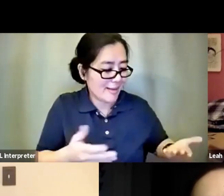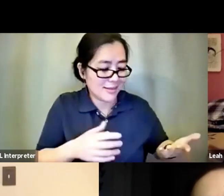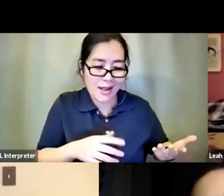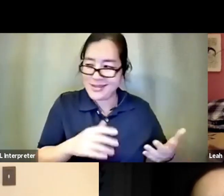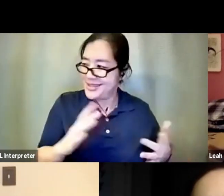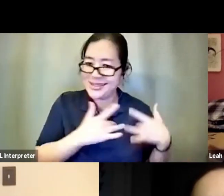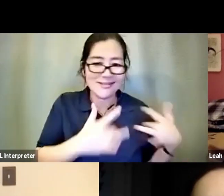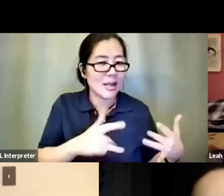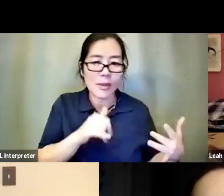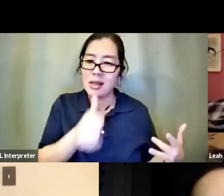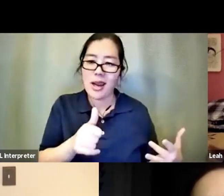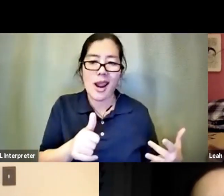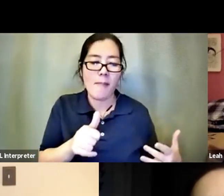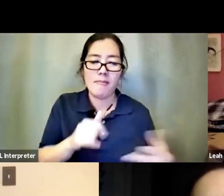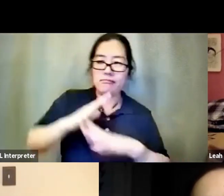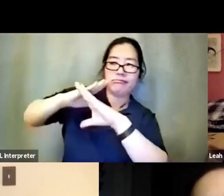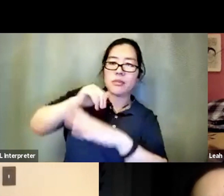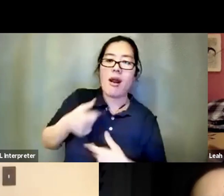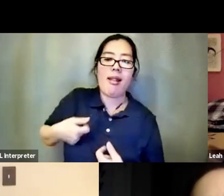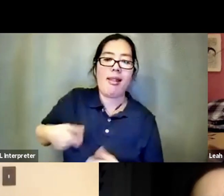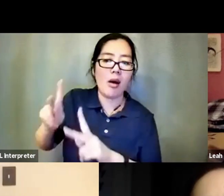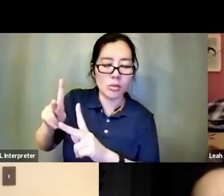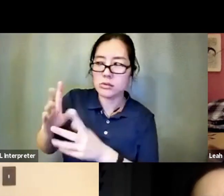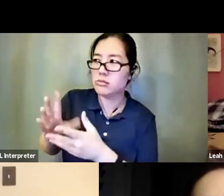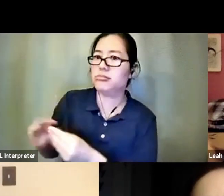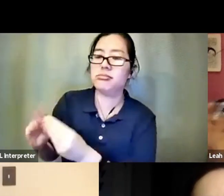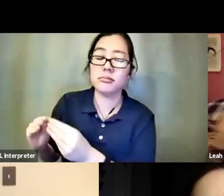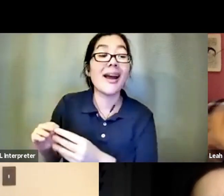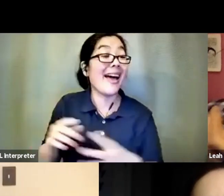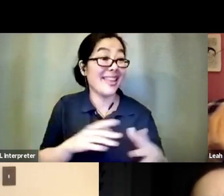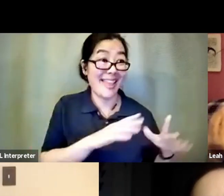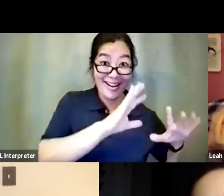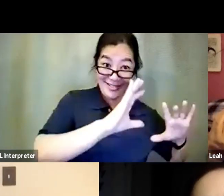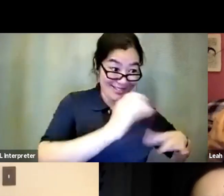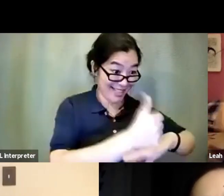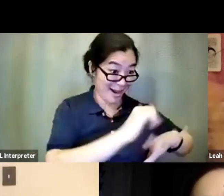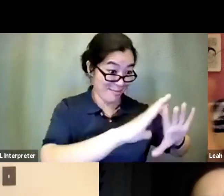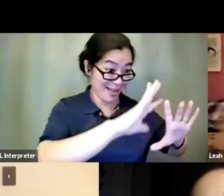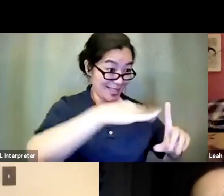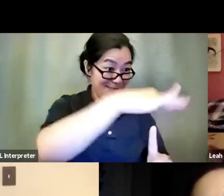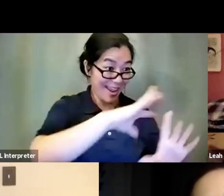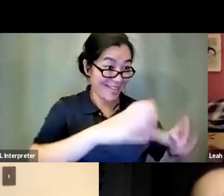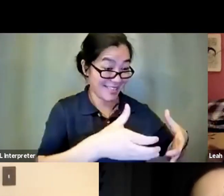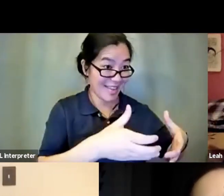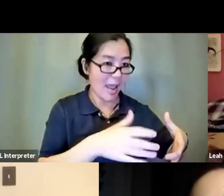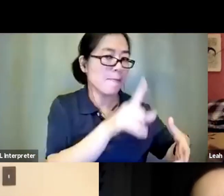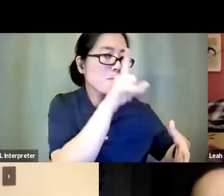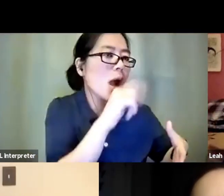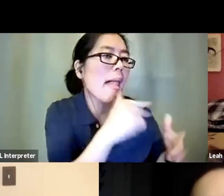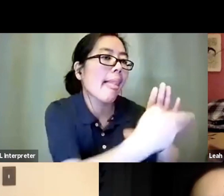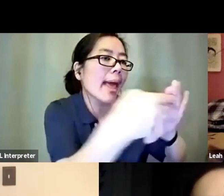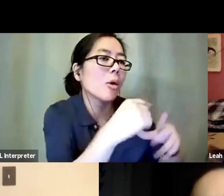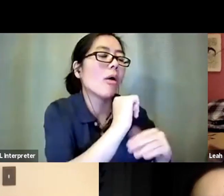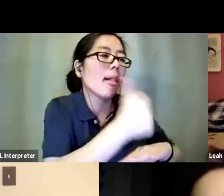the moment, white disabled people will just take over. If you're not very specific, you'll have like 80 white disabled folks,